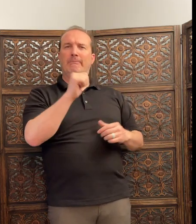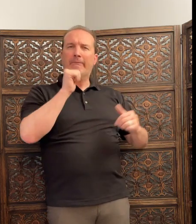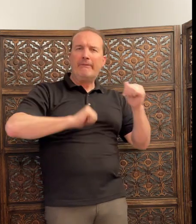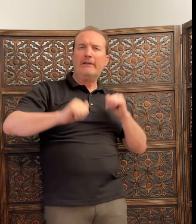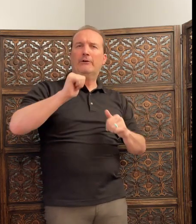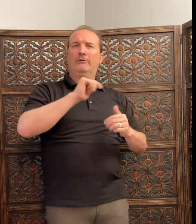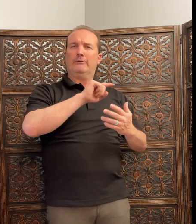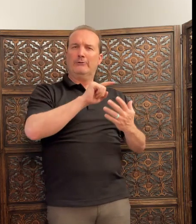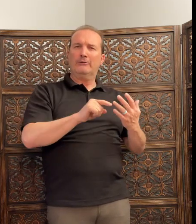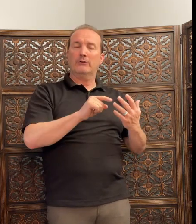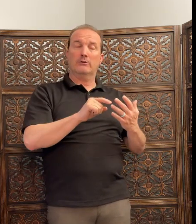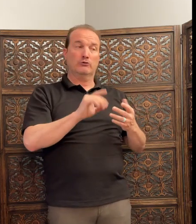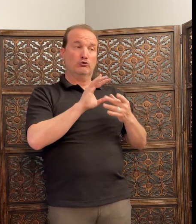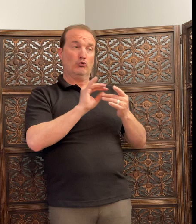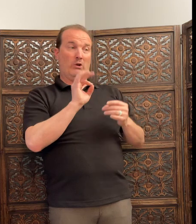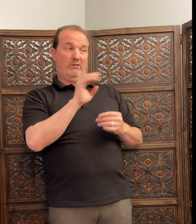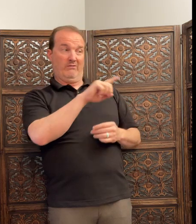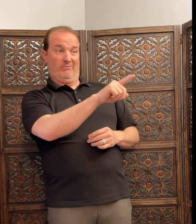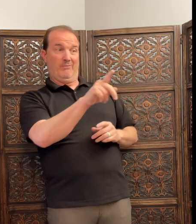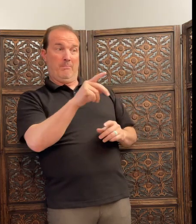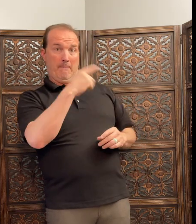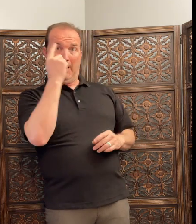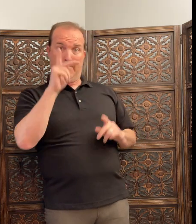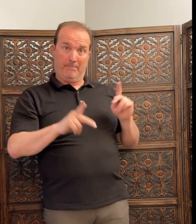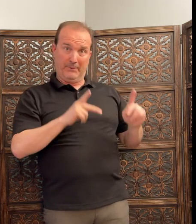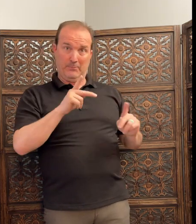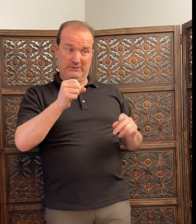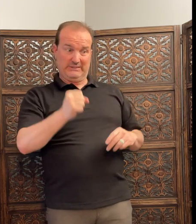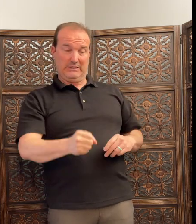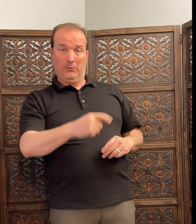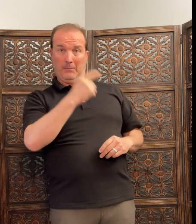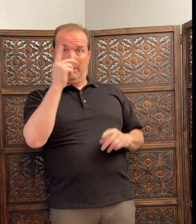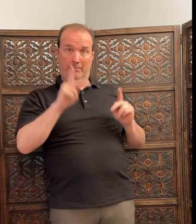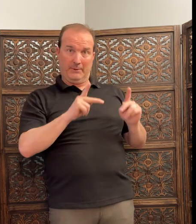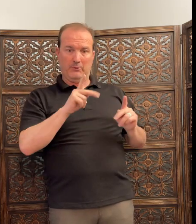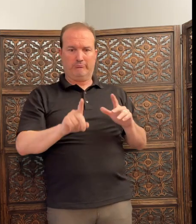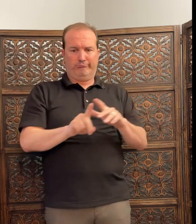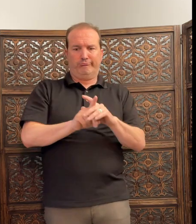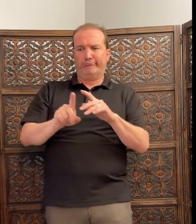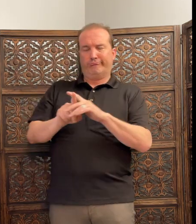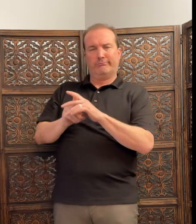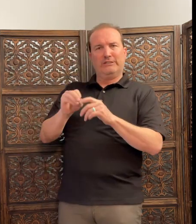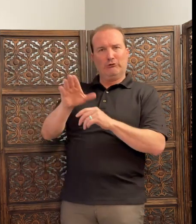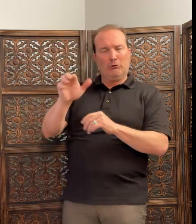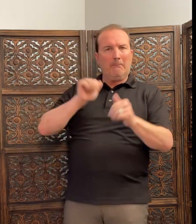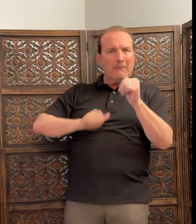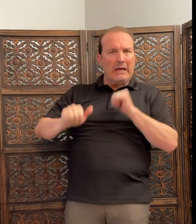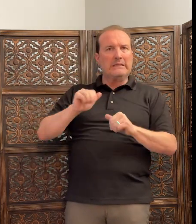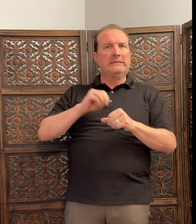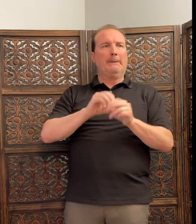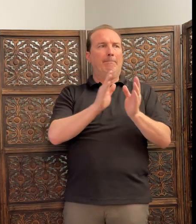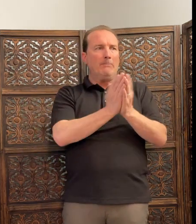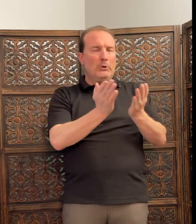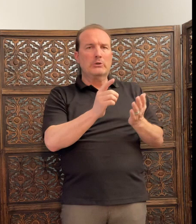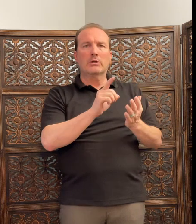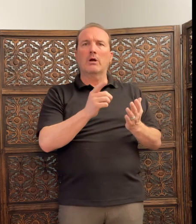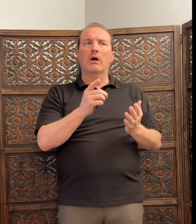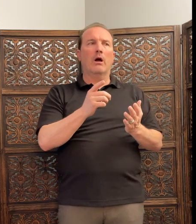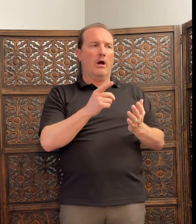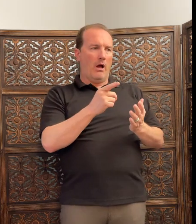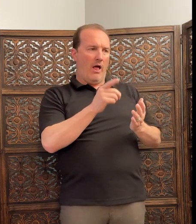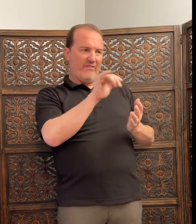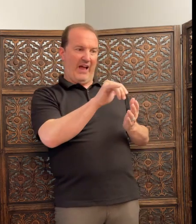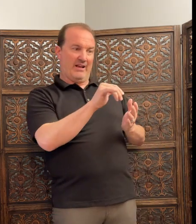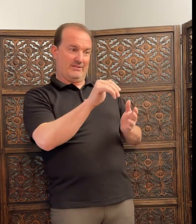ways. Often the stories of the folk would appear again and again in many of her writings and plays. Characters would appear in one